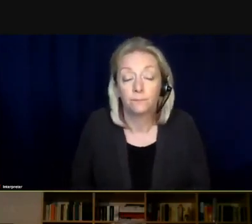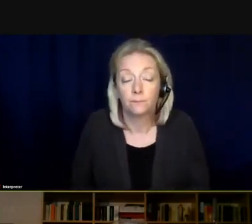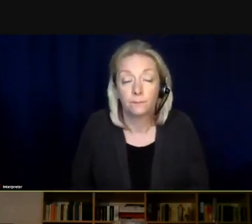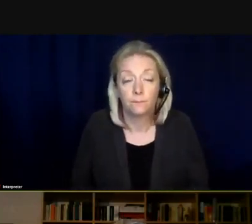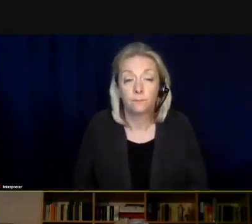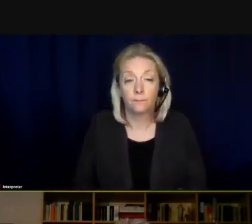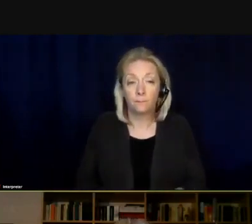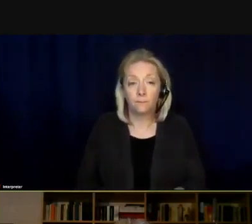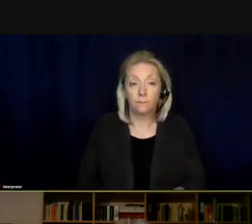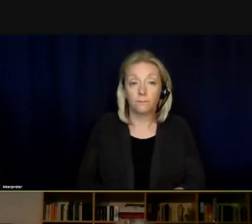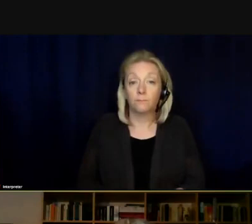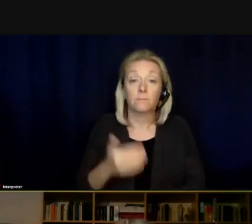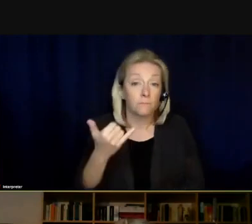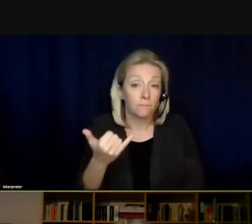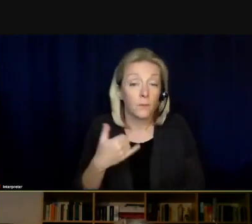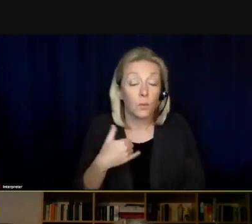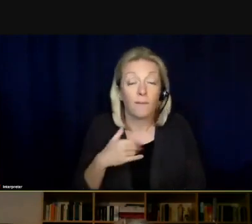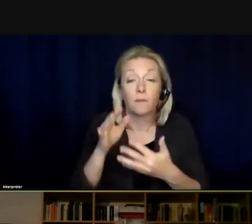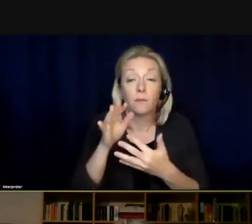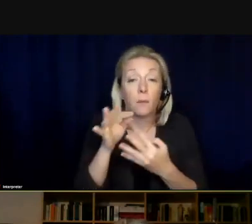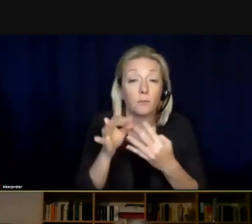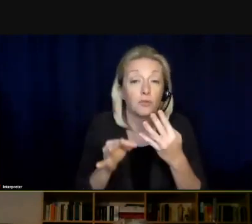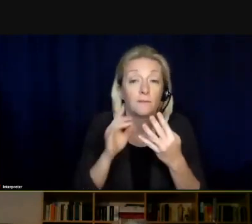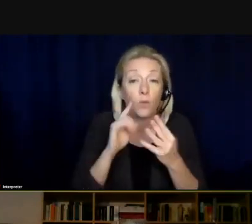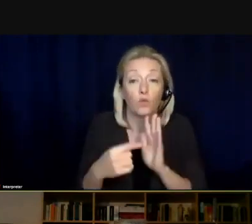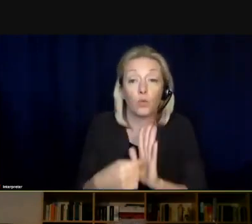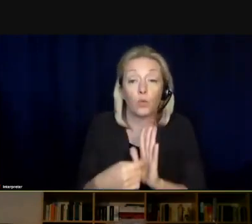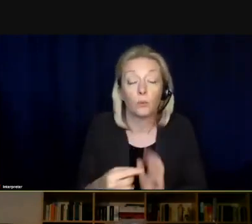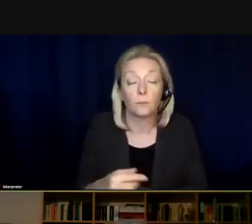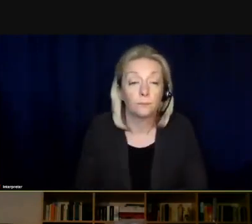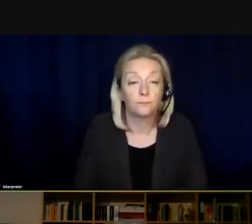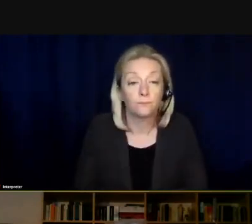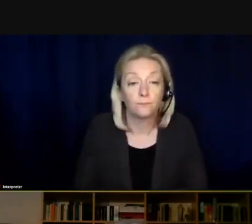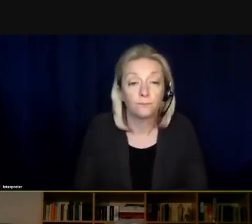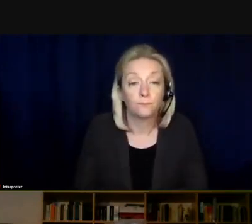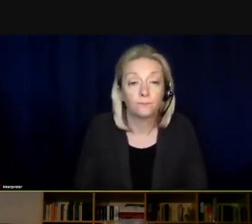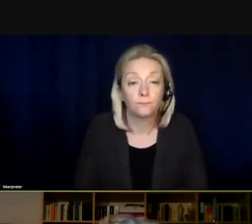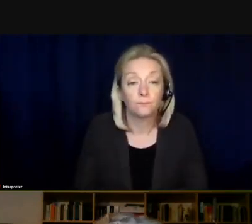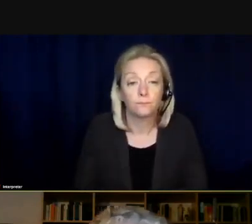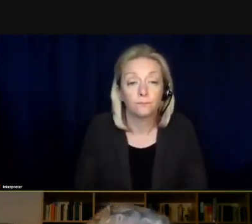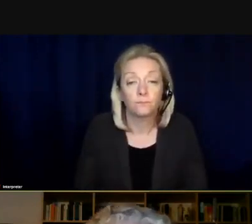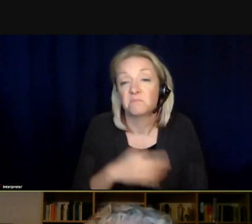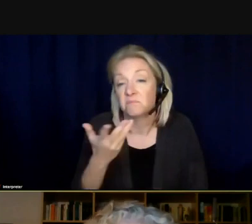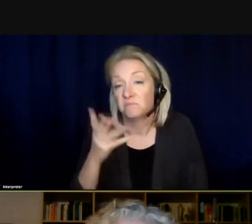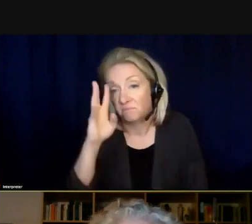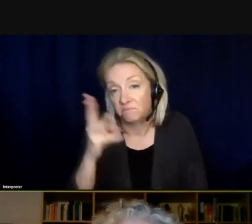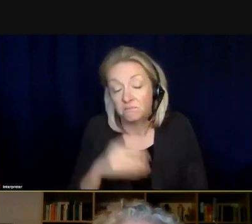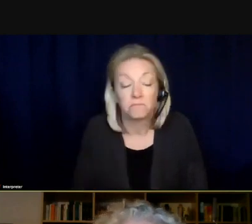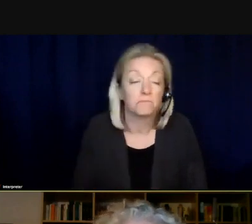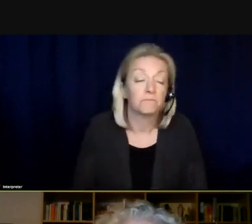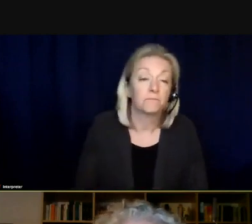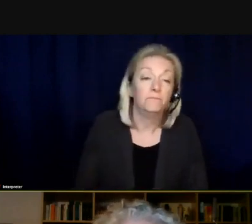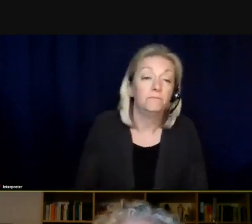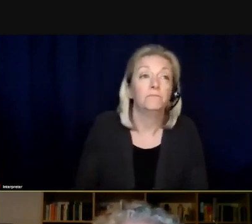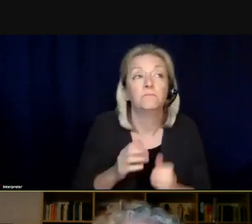again. Now you have several options of display. So first, for example, say I